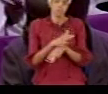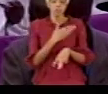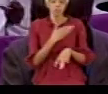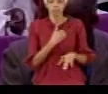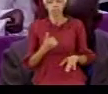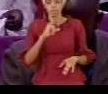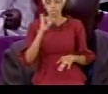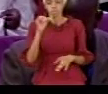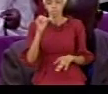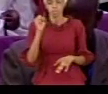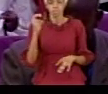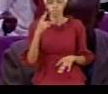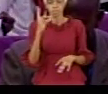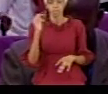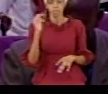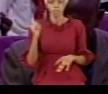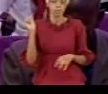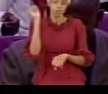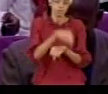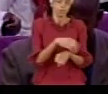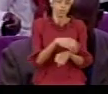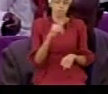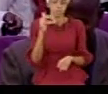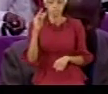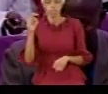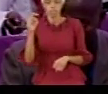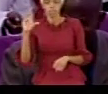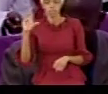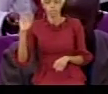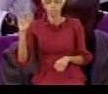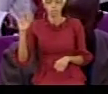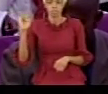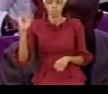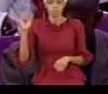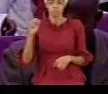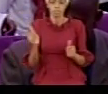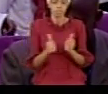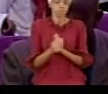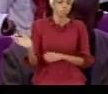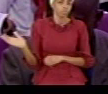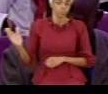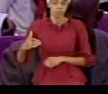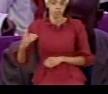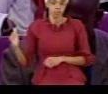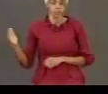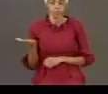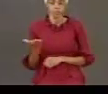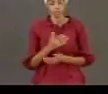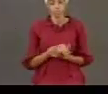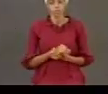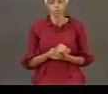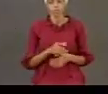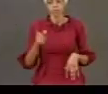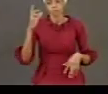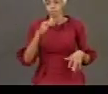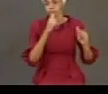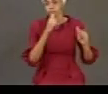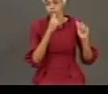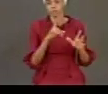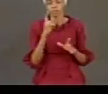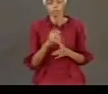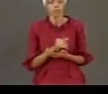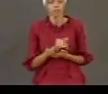Joshua discomfited Amalek and his people with the edge of the sword. Thank you. God bless you. As I've